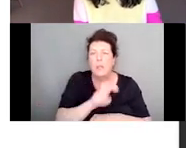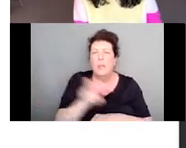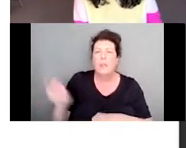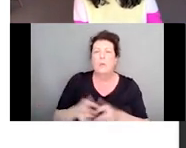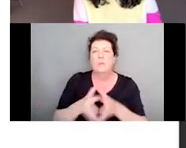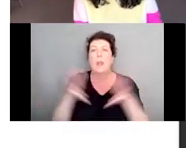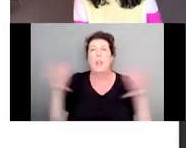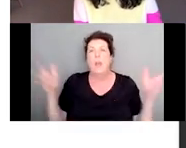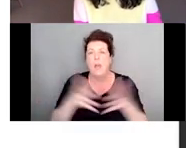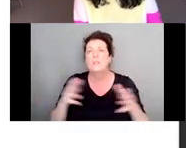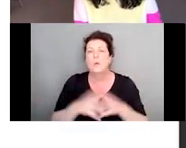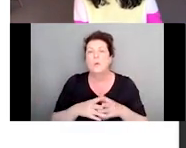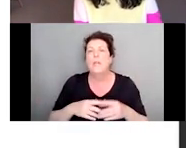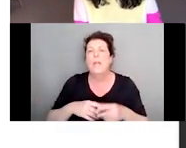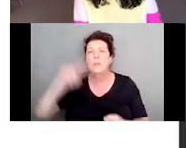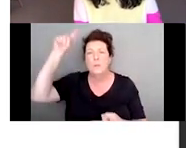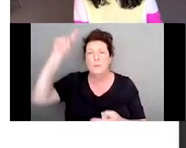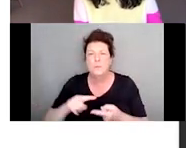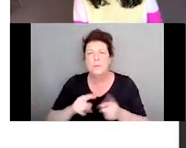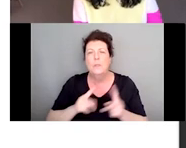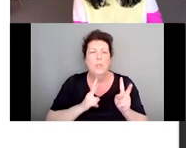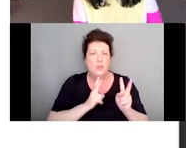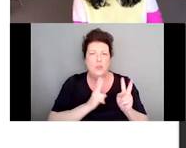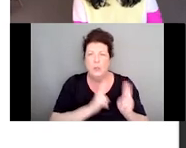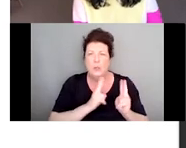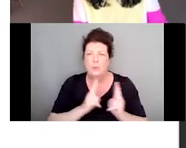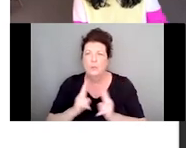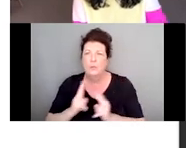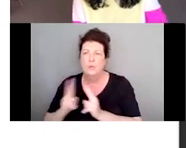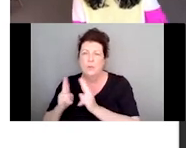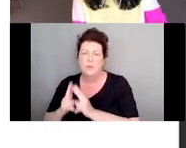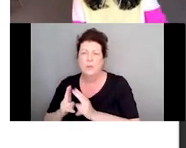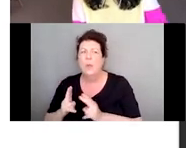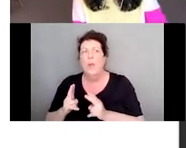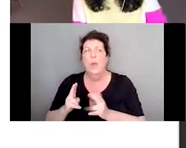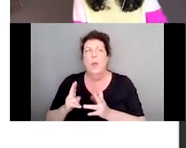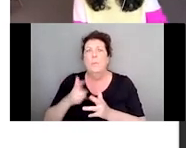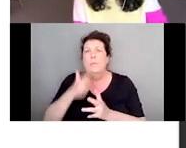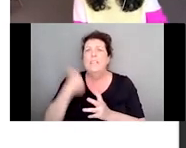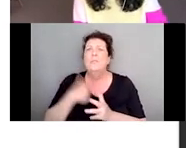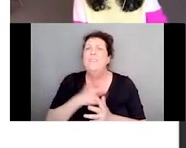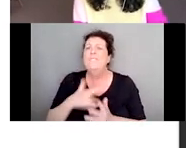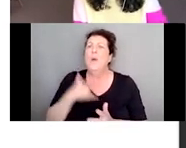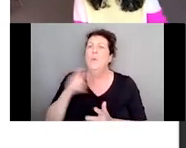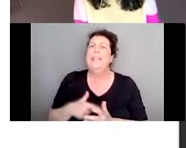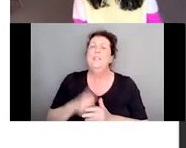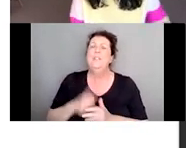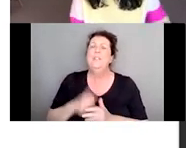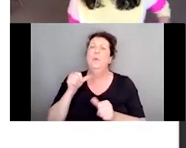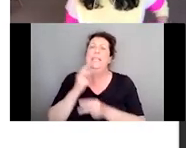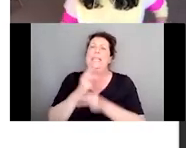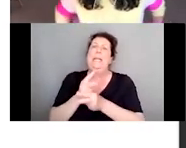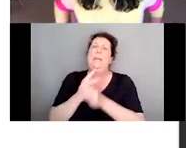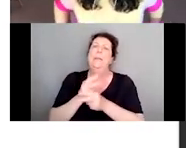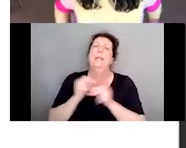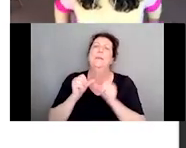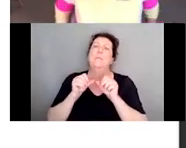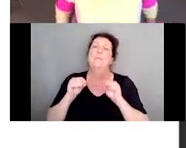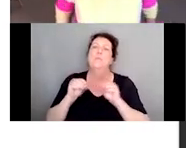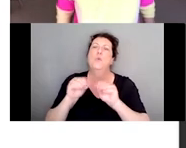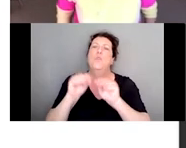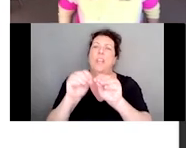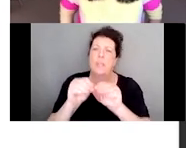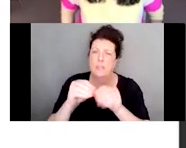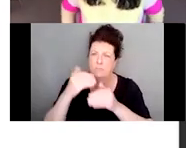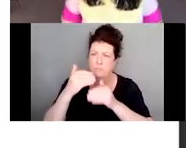moving, like people are going to get really impatient. Um, and, and I also, I, I, I don't know, I had a, I had an instinct,